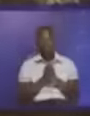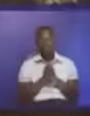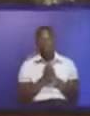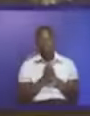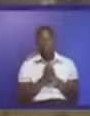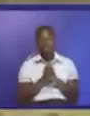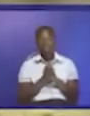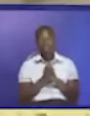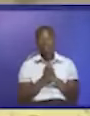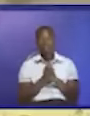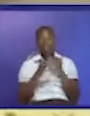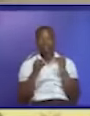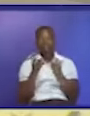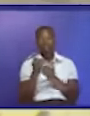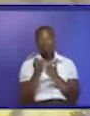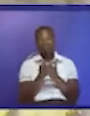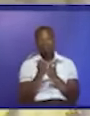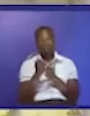We're discussing